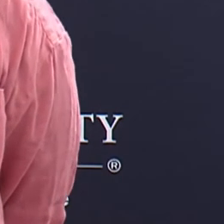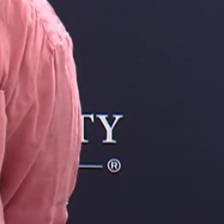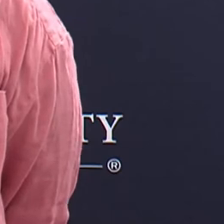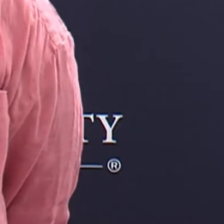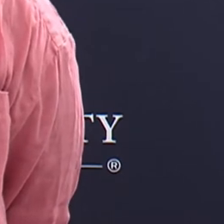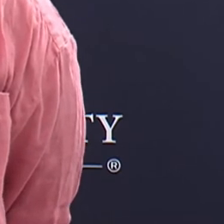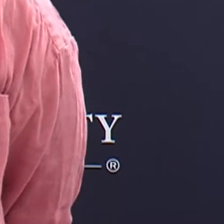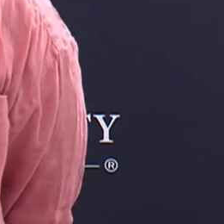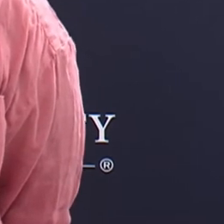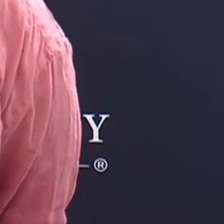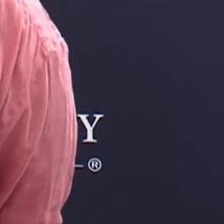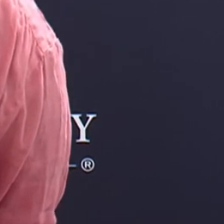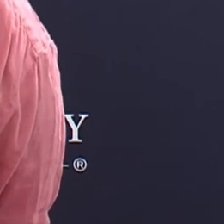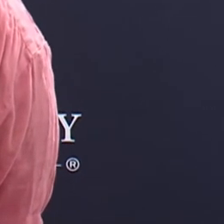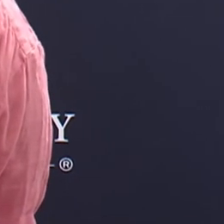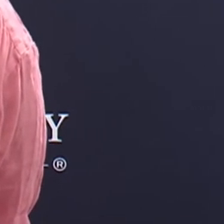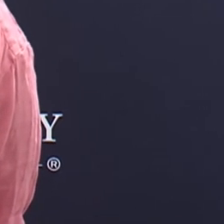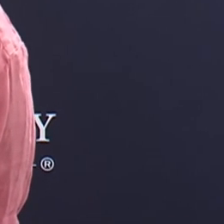All right,